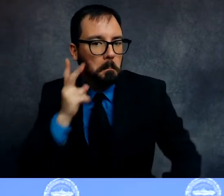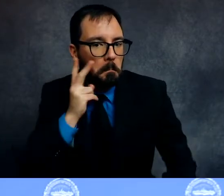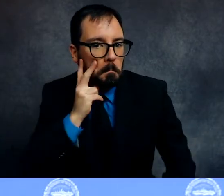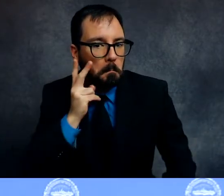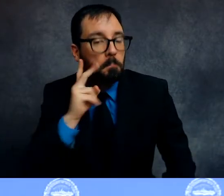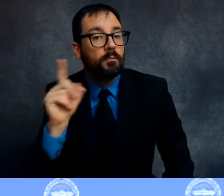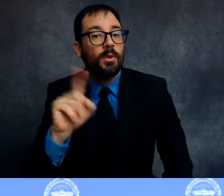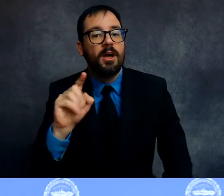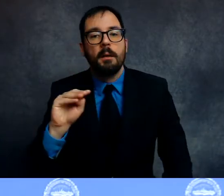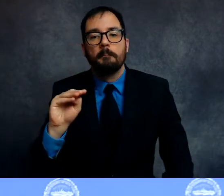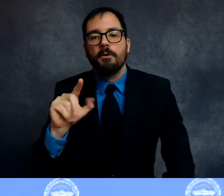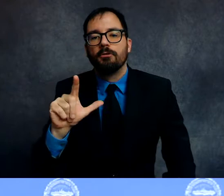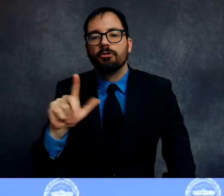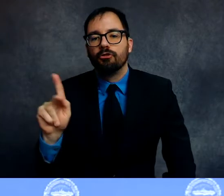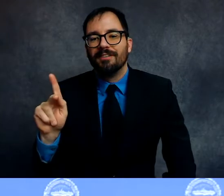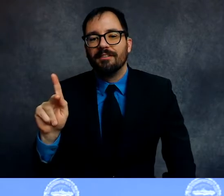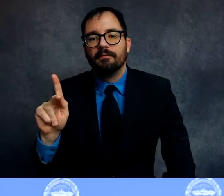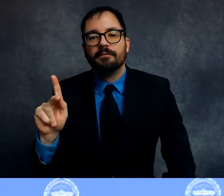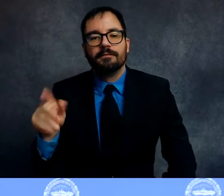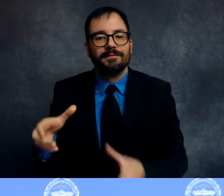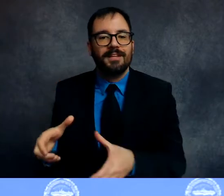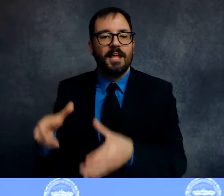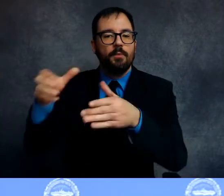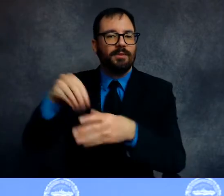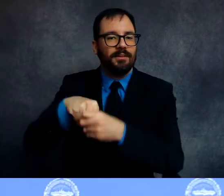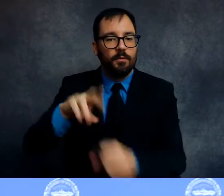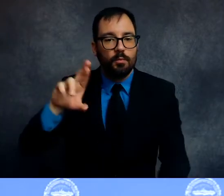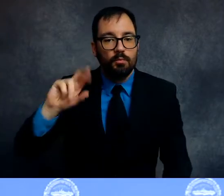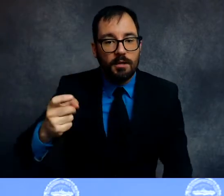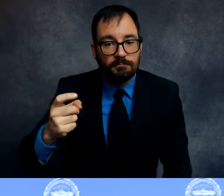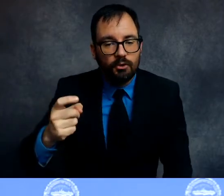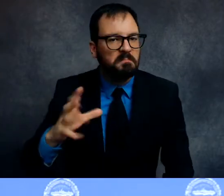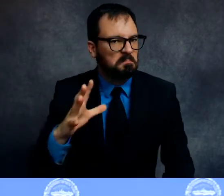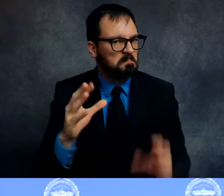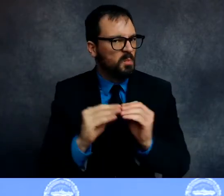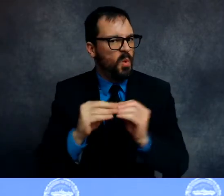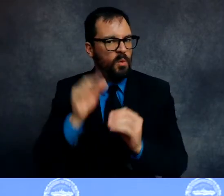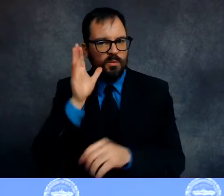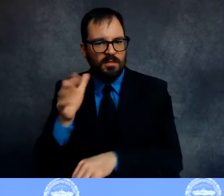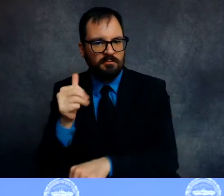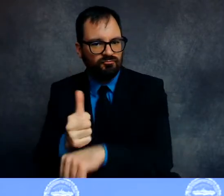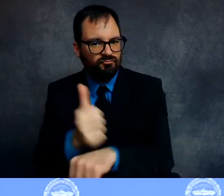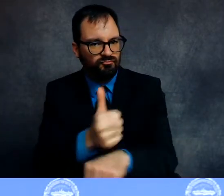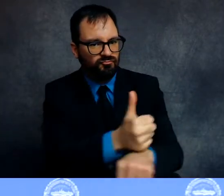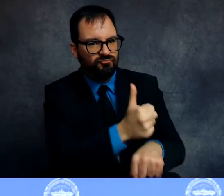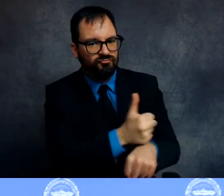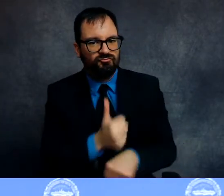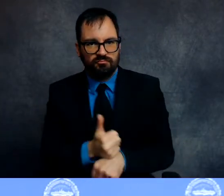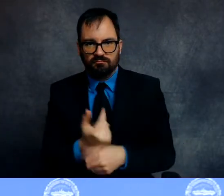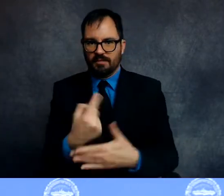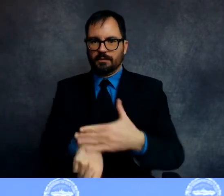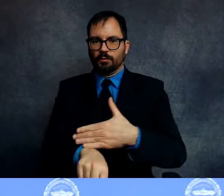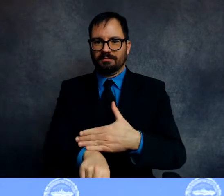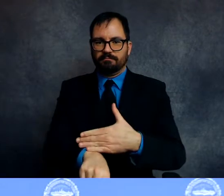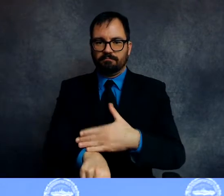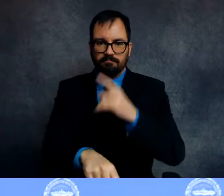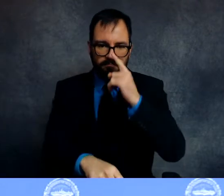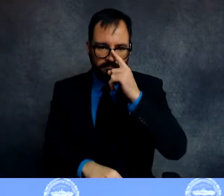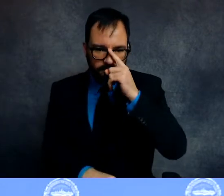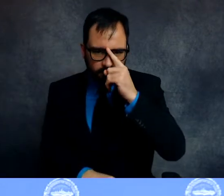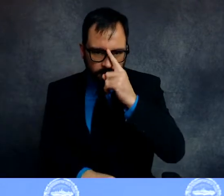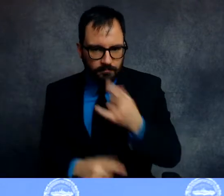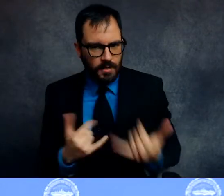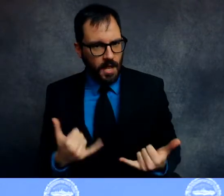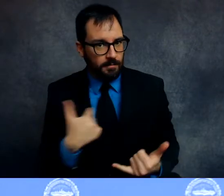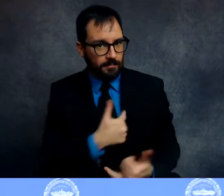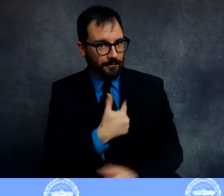Apartment in South Boston. This Friday, we're launching a mobile vaccination pilot clinic at the Martin Luther King Towers in Roxbury, and